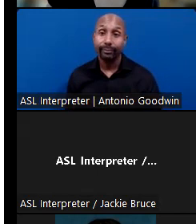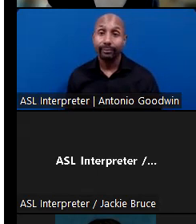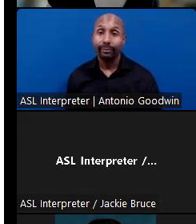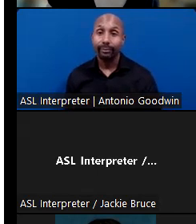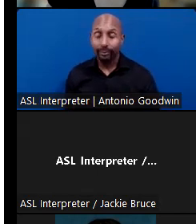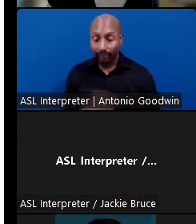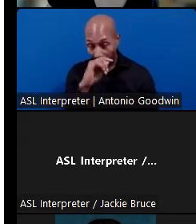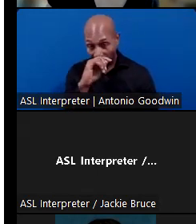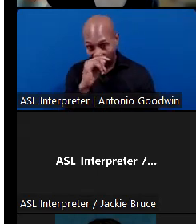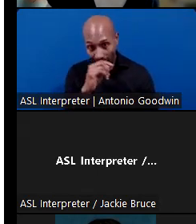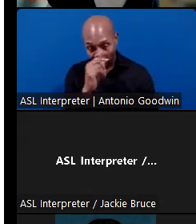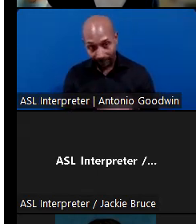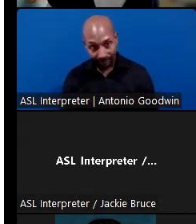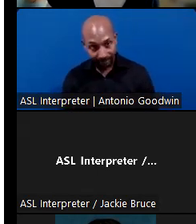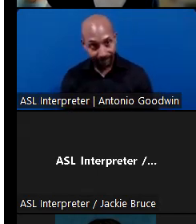Okay.